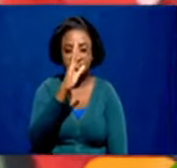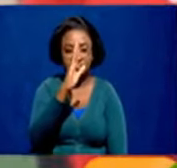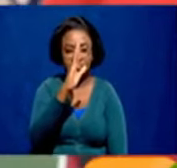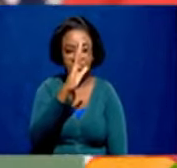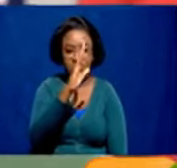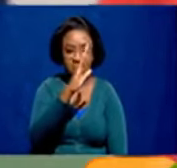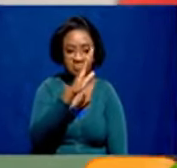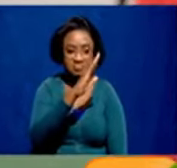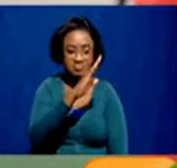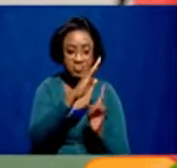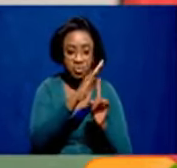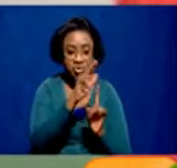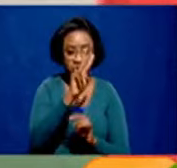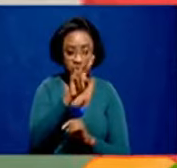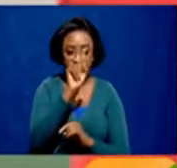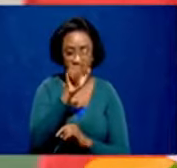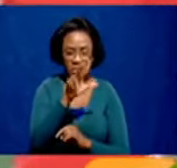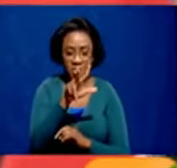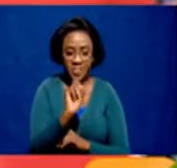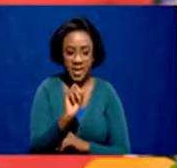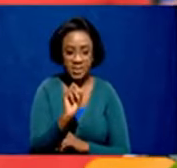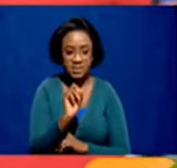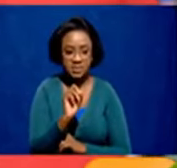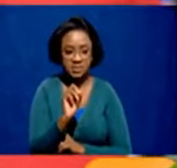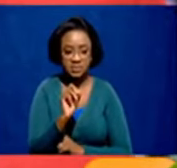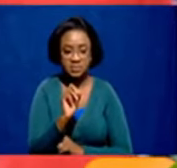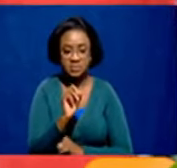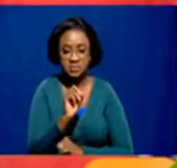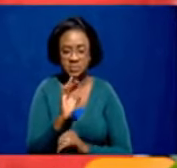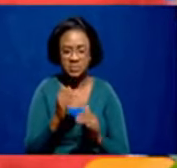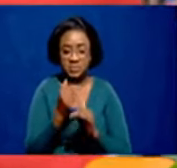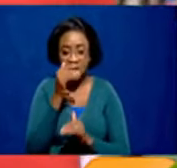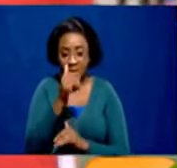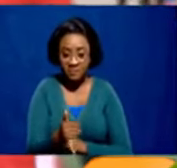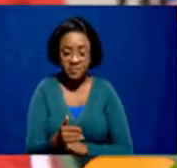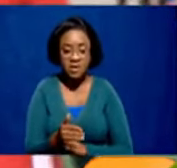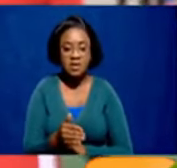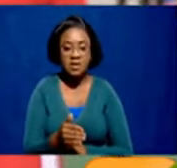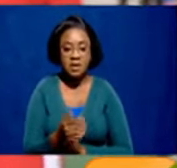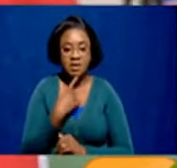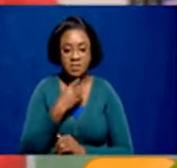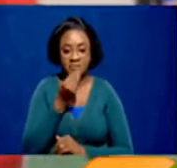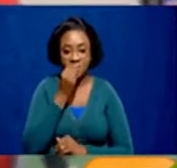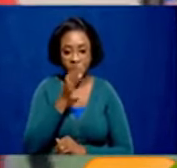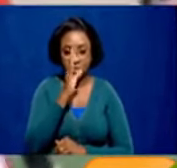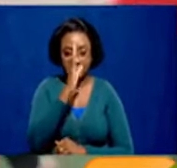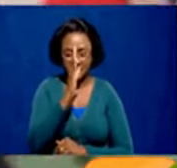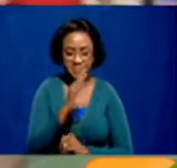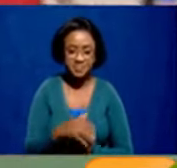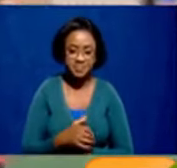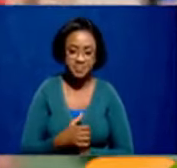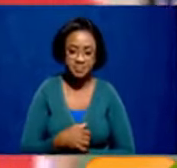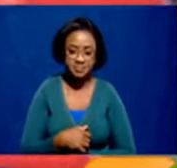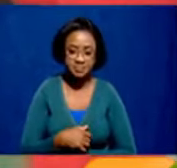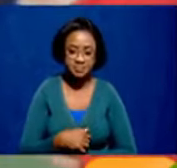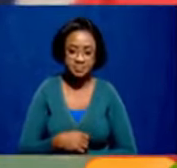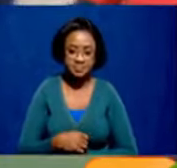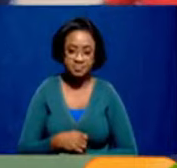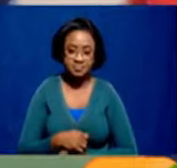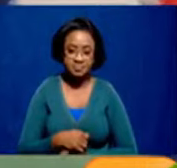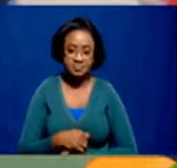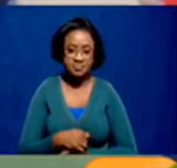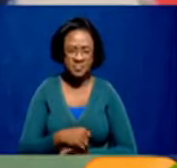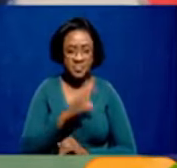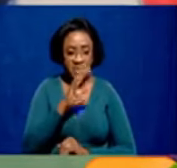2:30. That's the only span for class hours. Then after that, you have lunch. Then from that